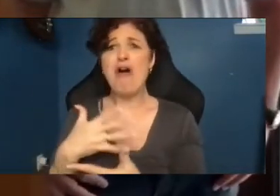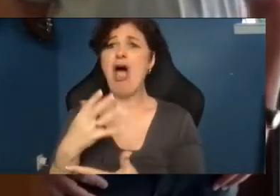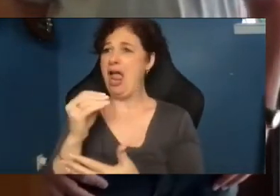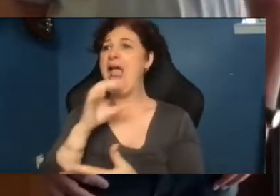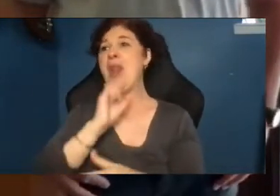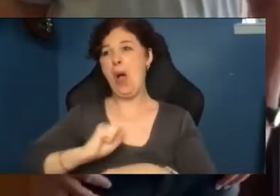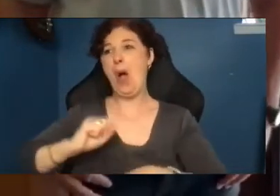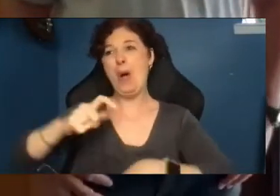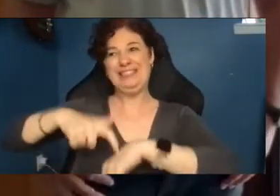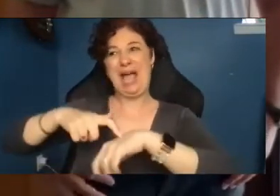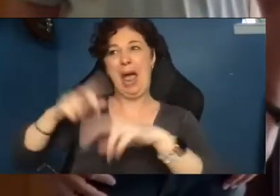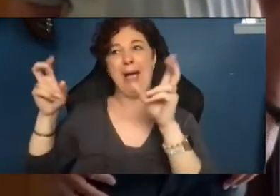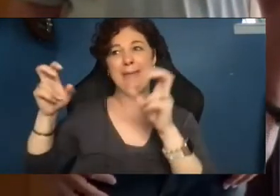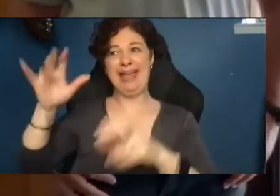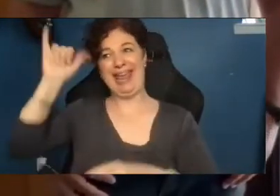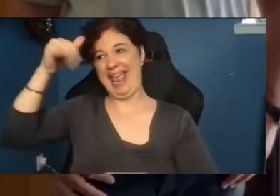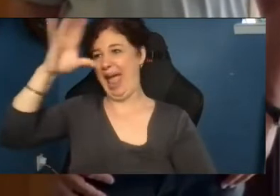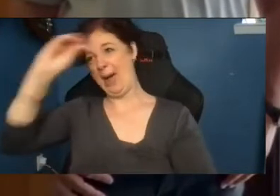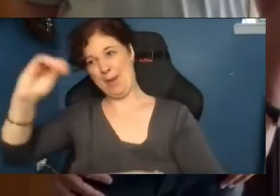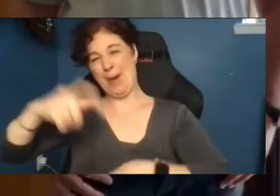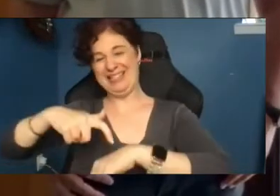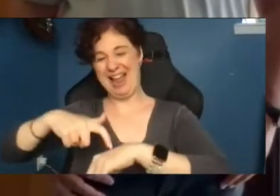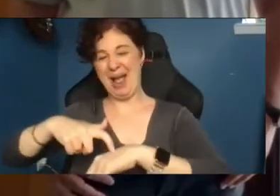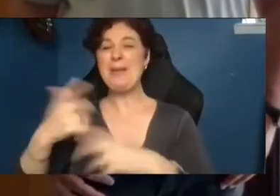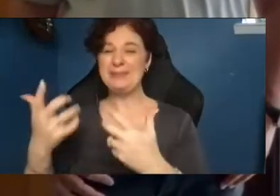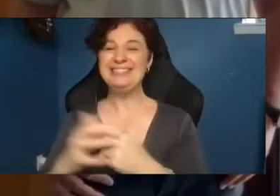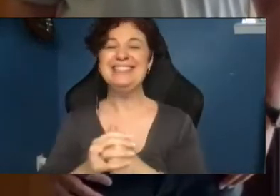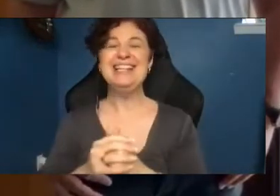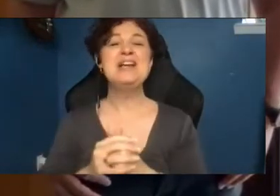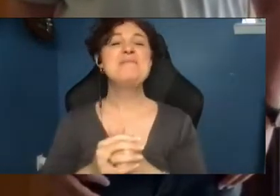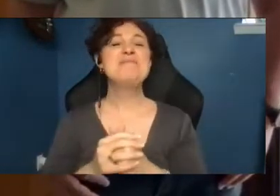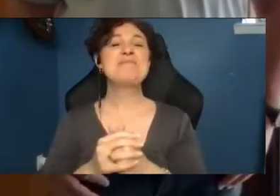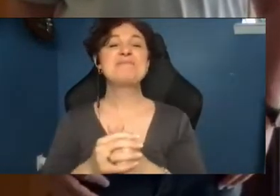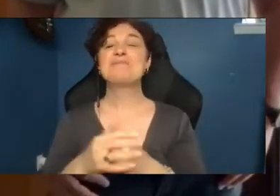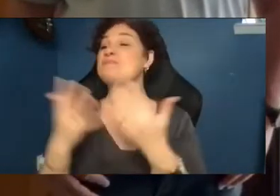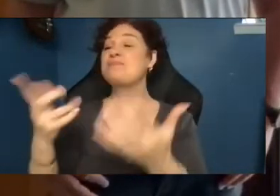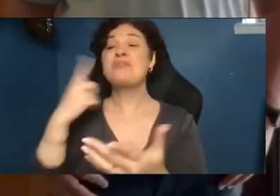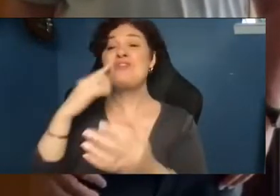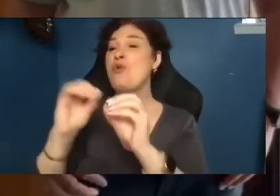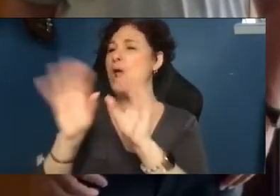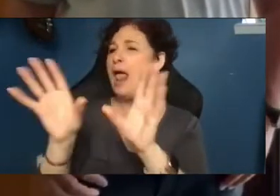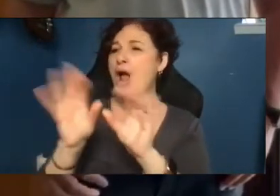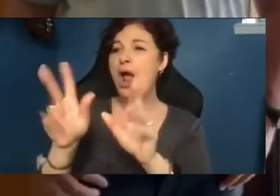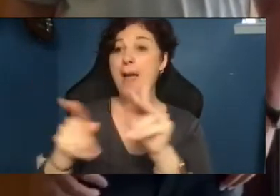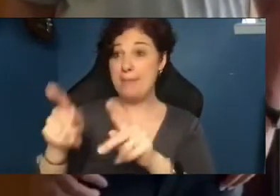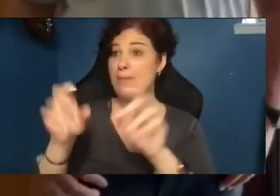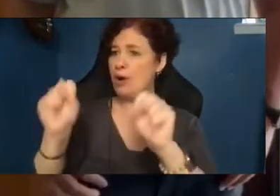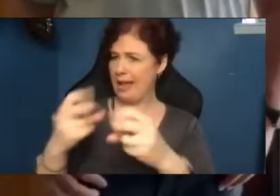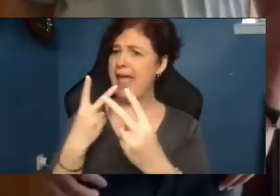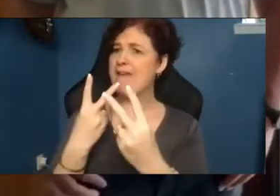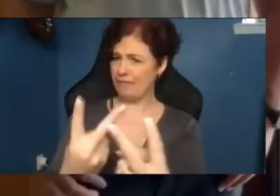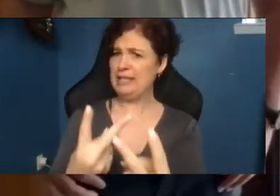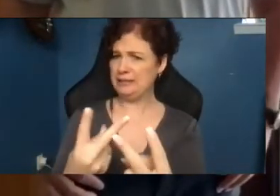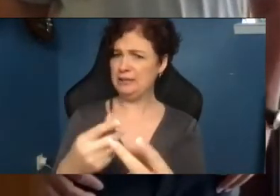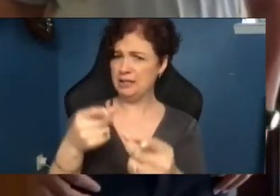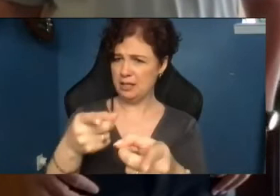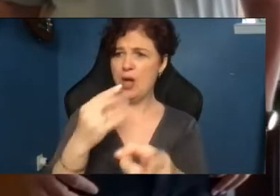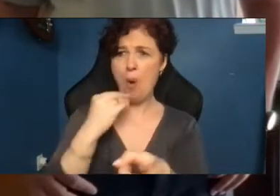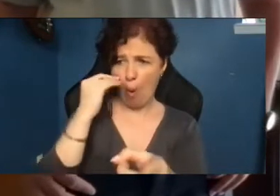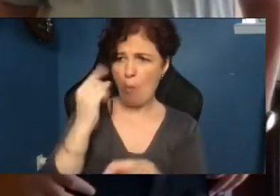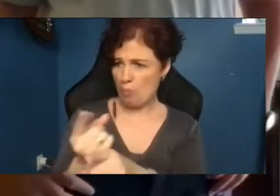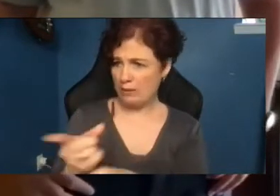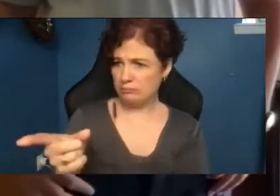very old-timey cowboy times. And just for clarification, people can visit the